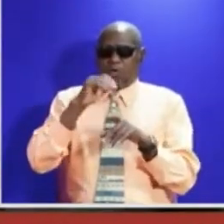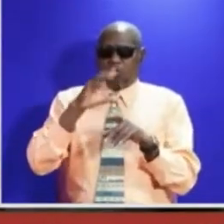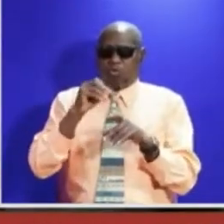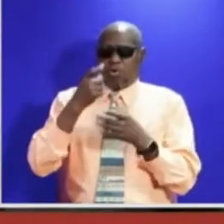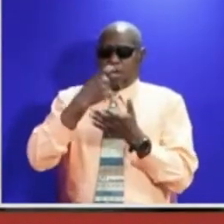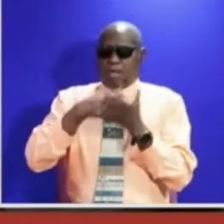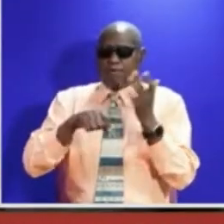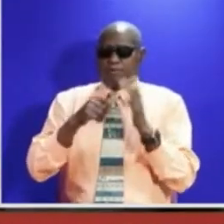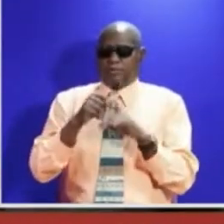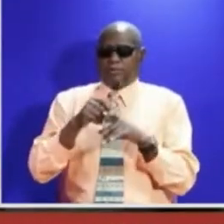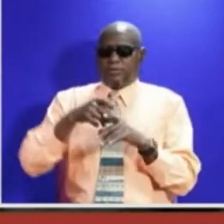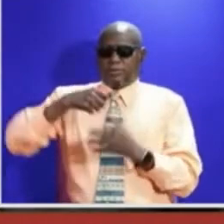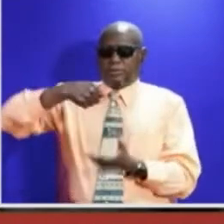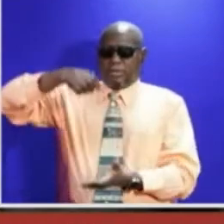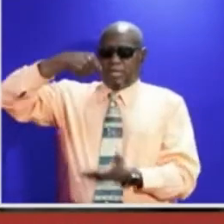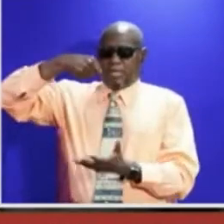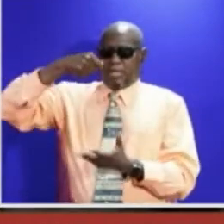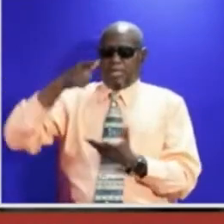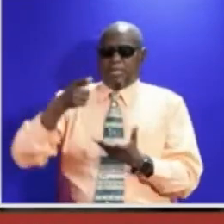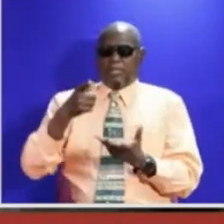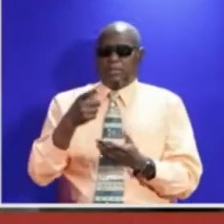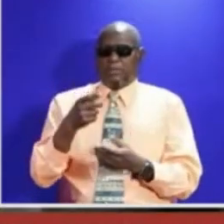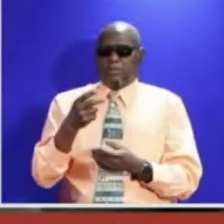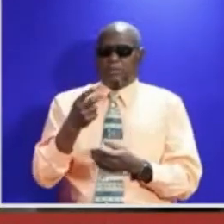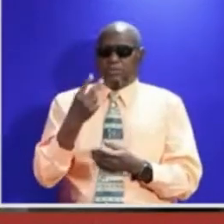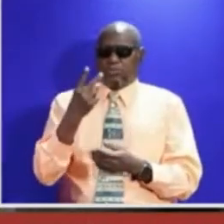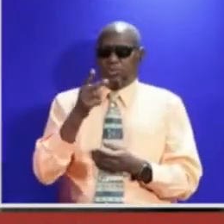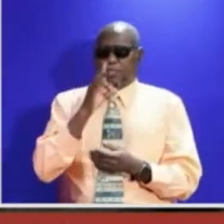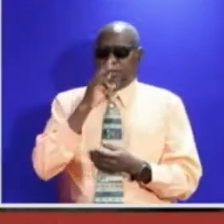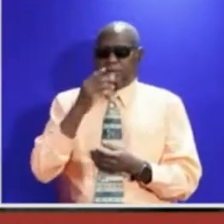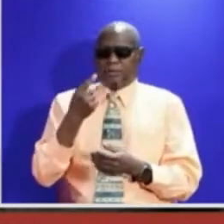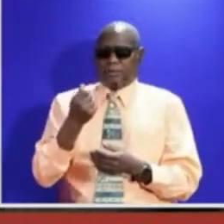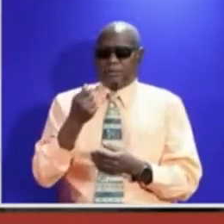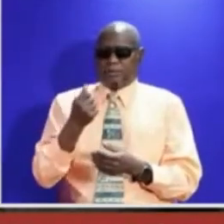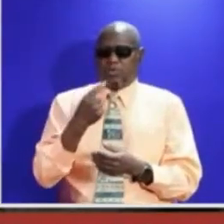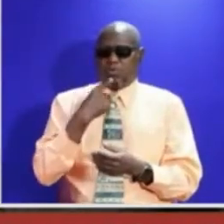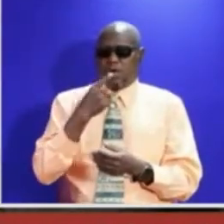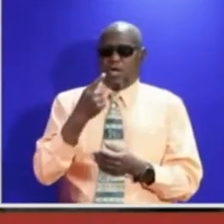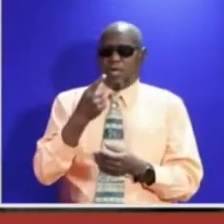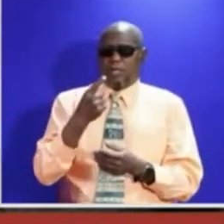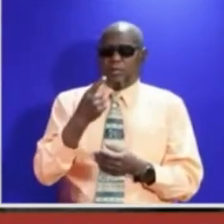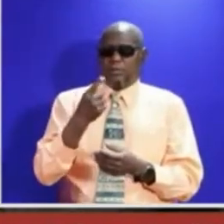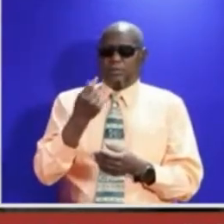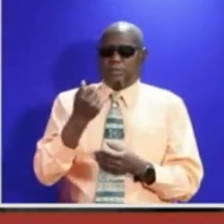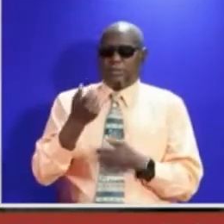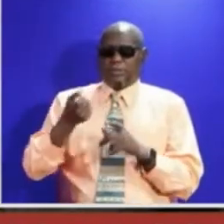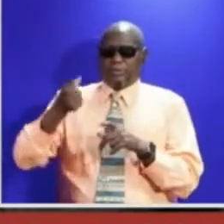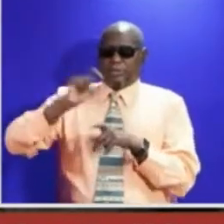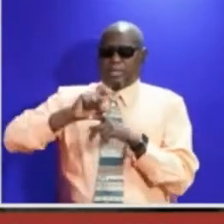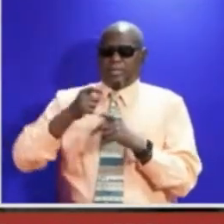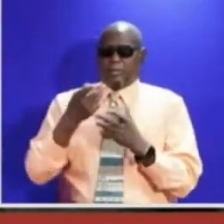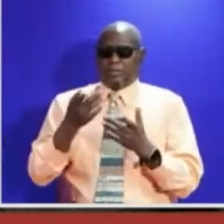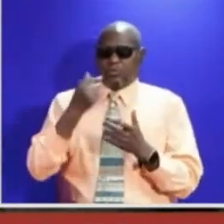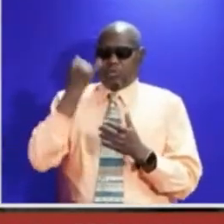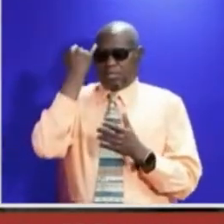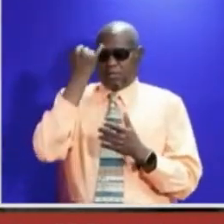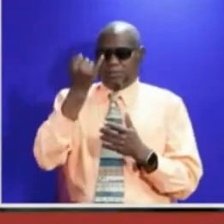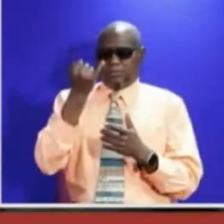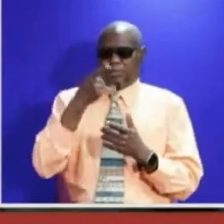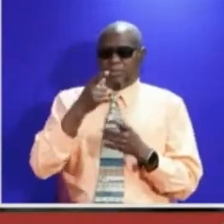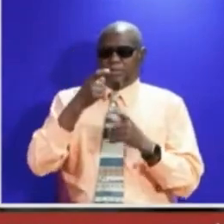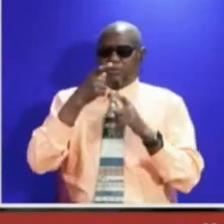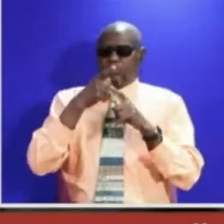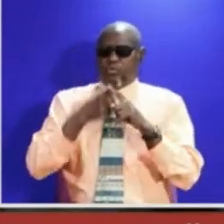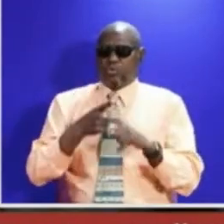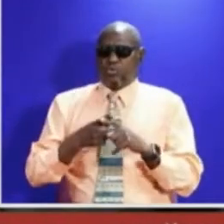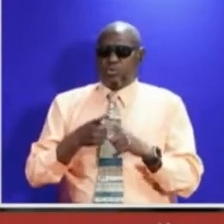for 230 shillings today. You buy at 230 shillings. 150 shillings was proposed as eco levy on top of that. So you can imagine the total taxation